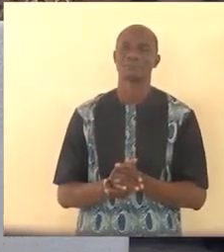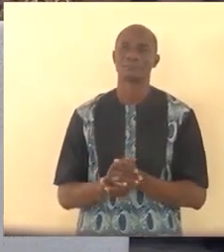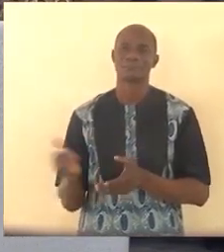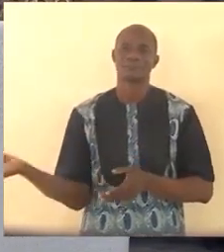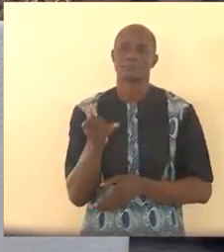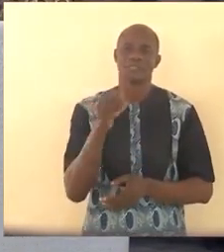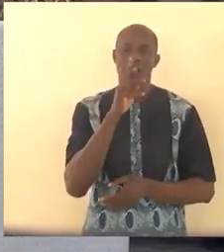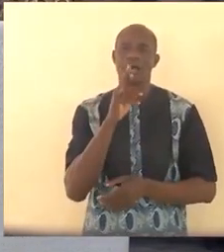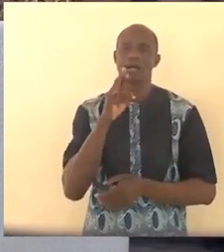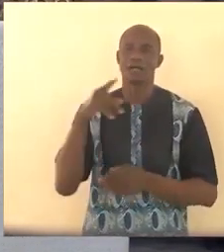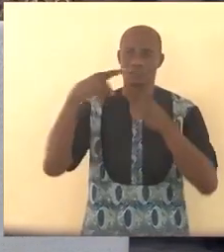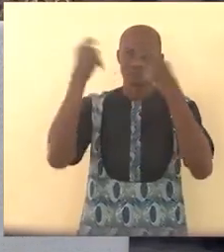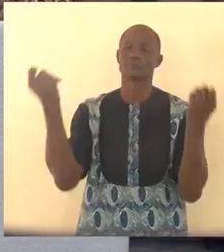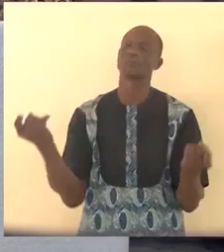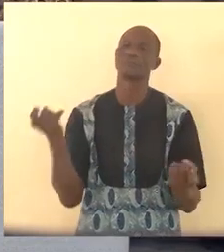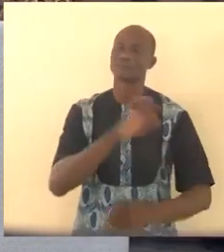aje sugar.